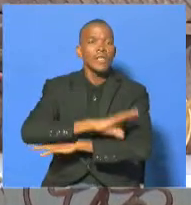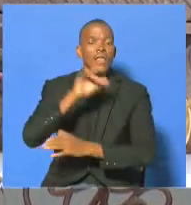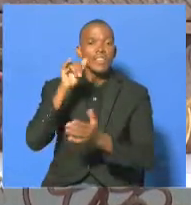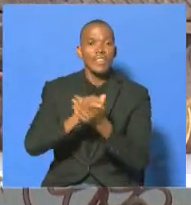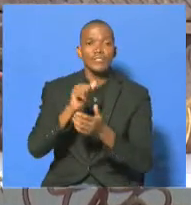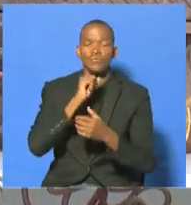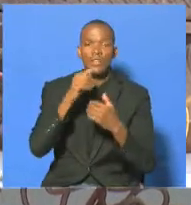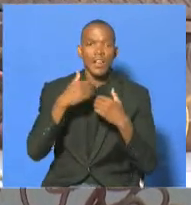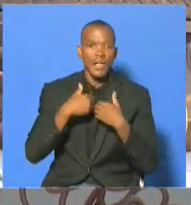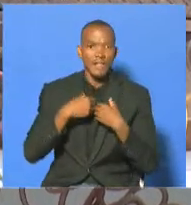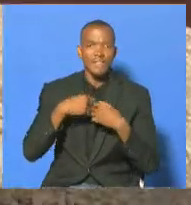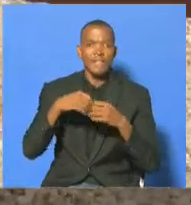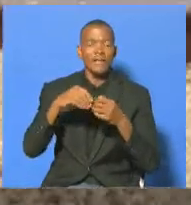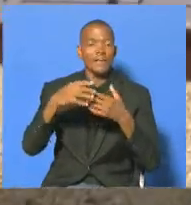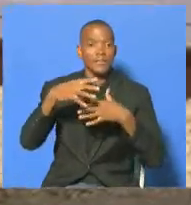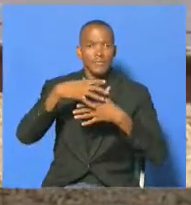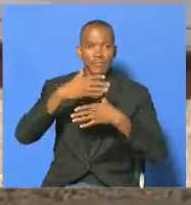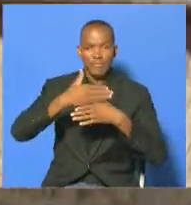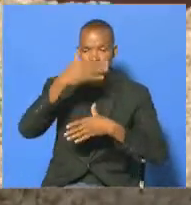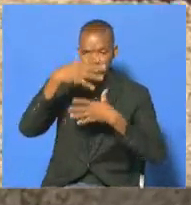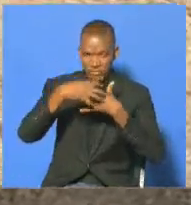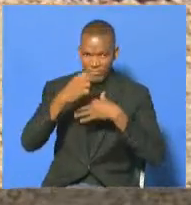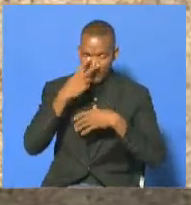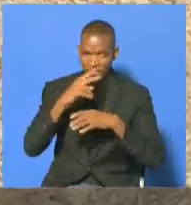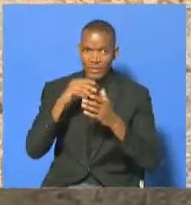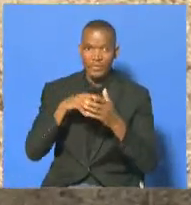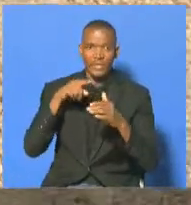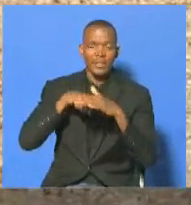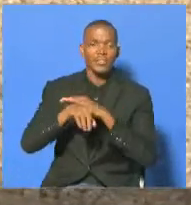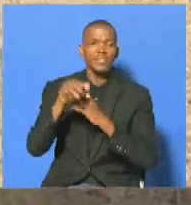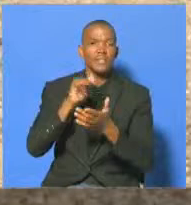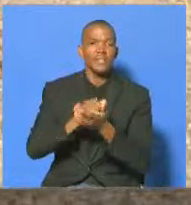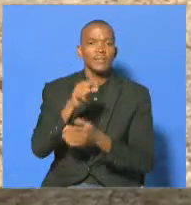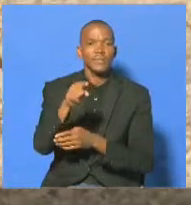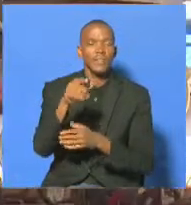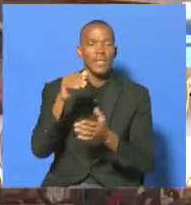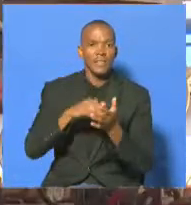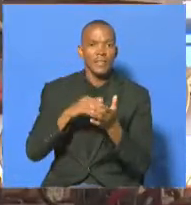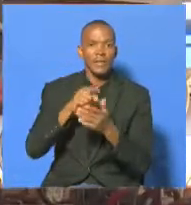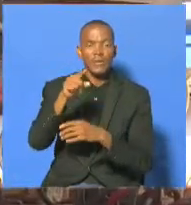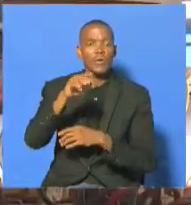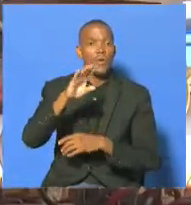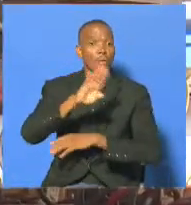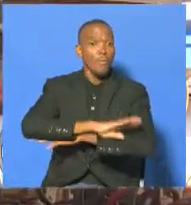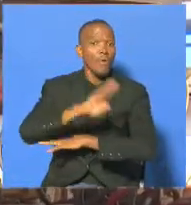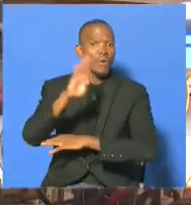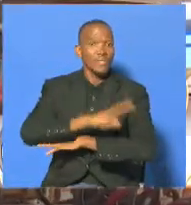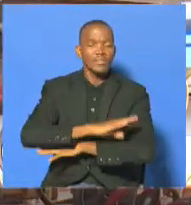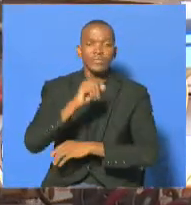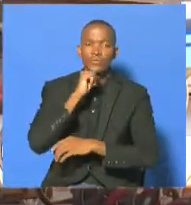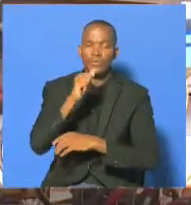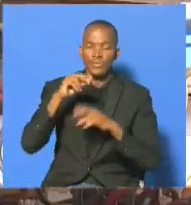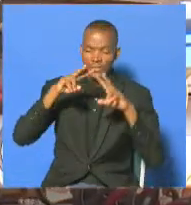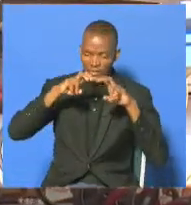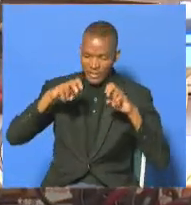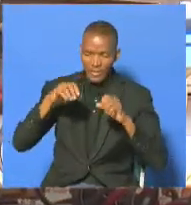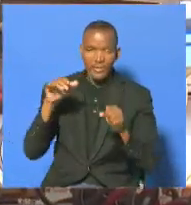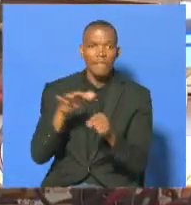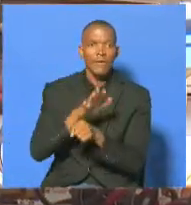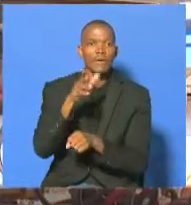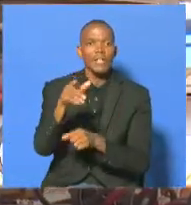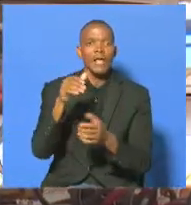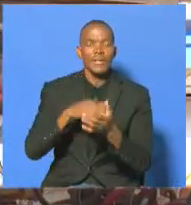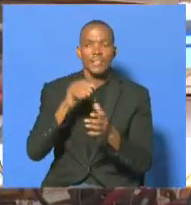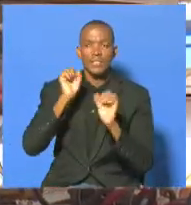di scanner a teng ke gone kwa re tsenang teng gongwe kwa ko boda reng ga go setšhwe sente gongwe ba ko ba